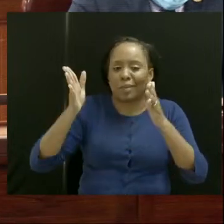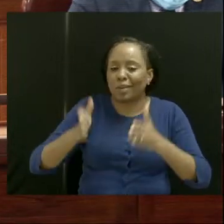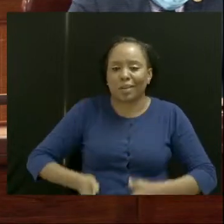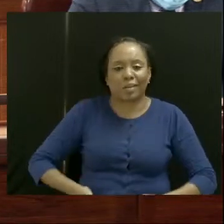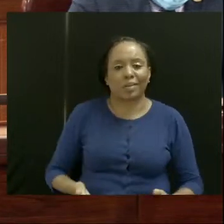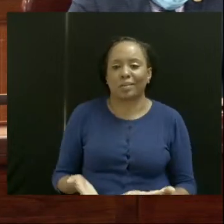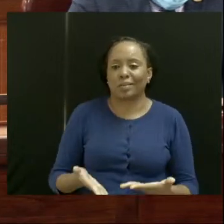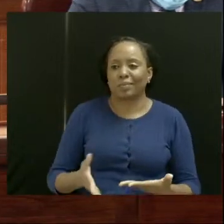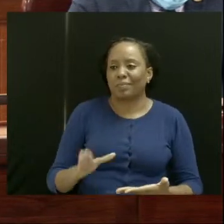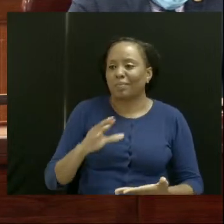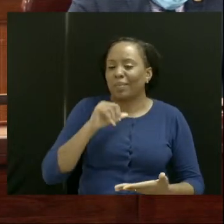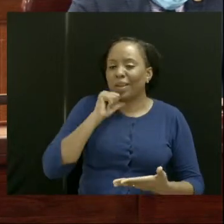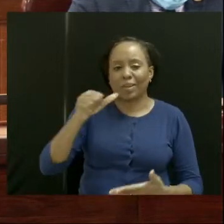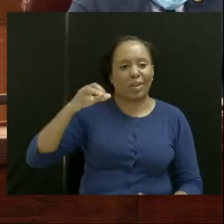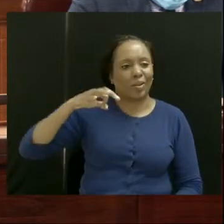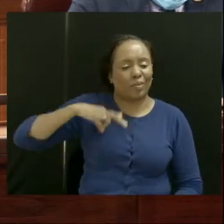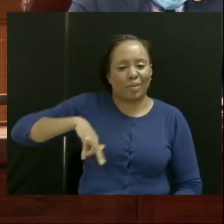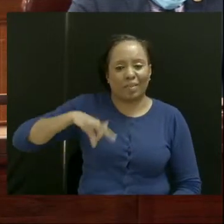of Barbados.